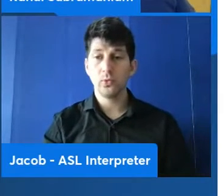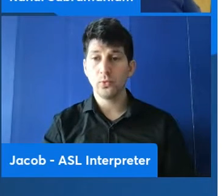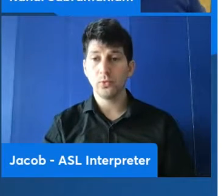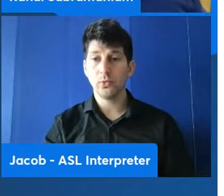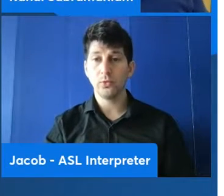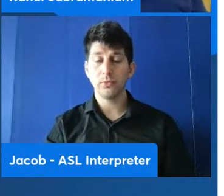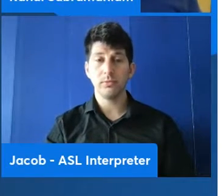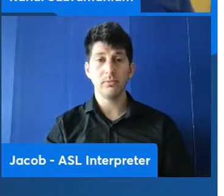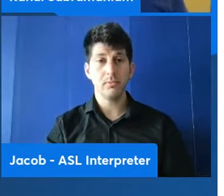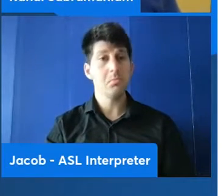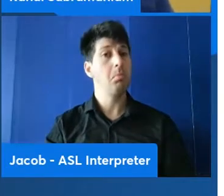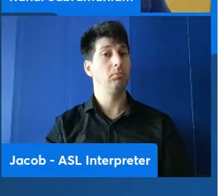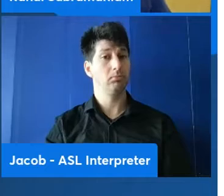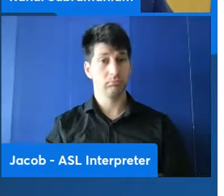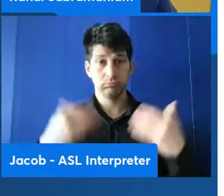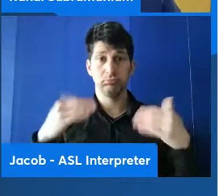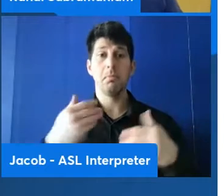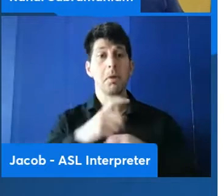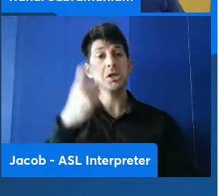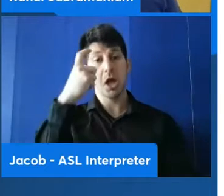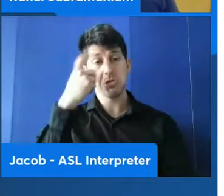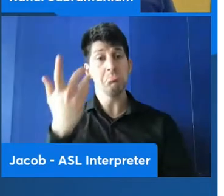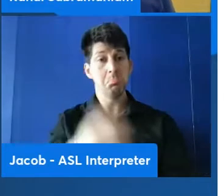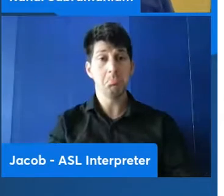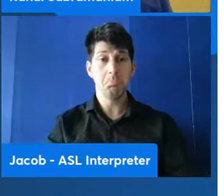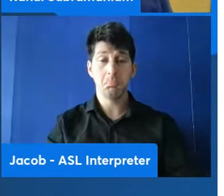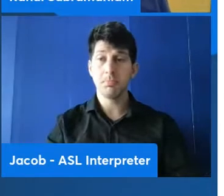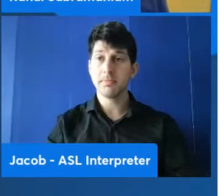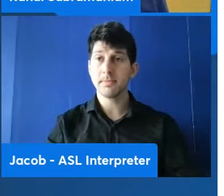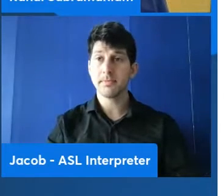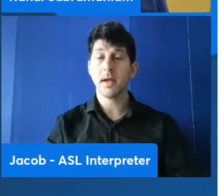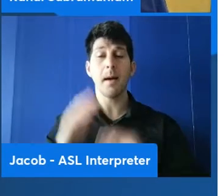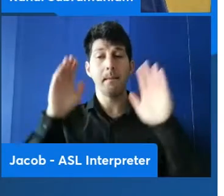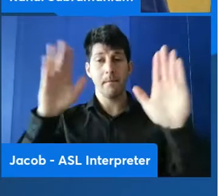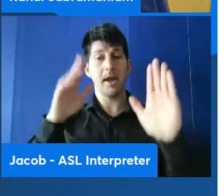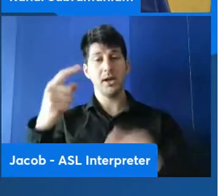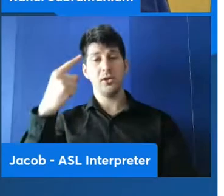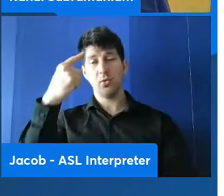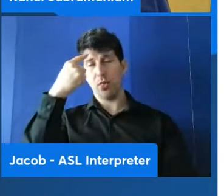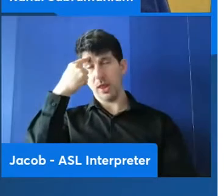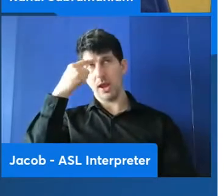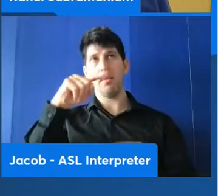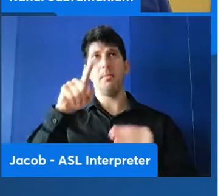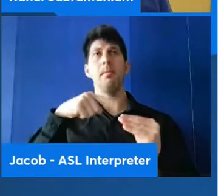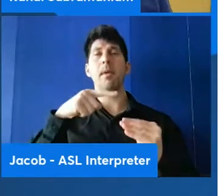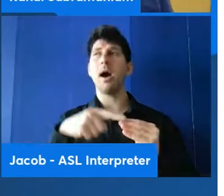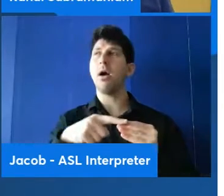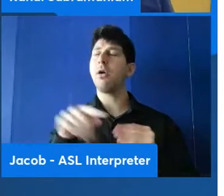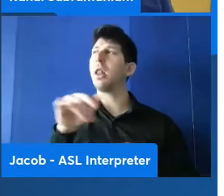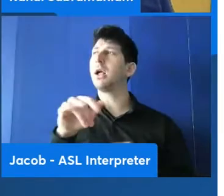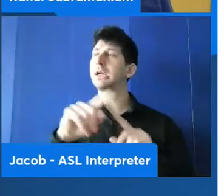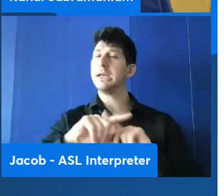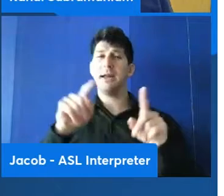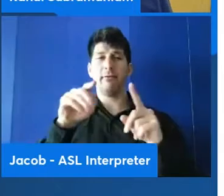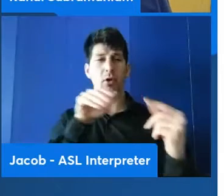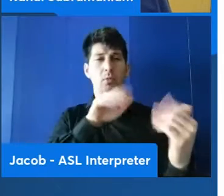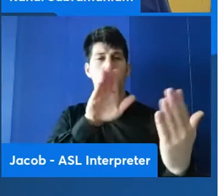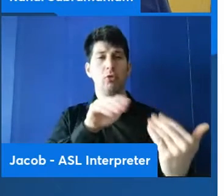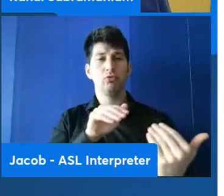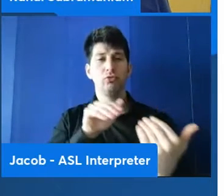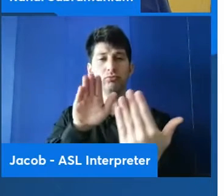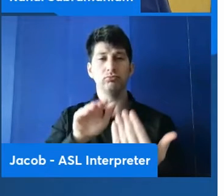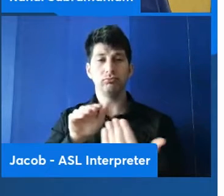Yeah, that makes a lot of sense. It's amazing thinking about, like I said, there's different approaches to